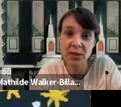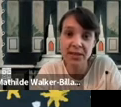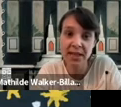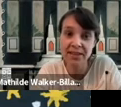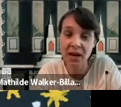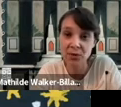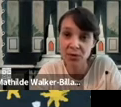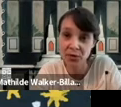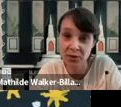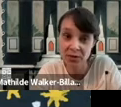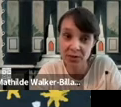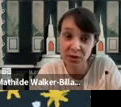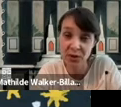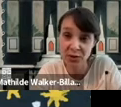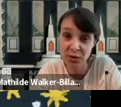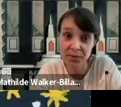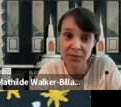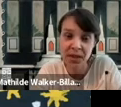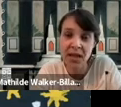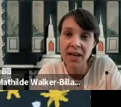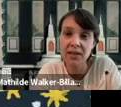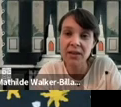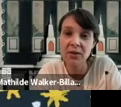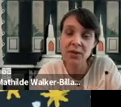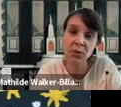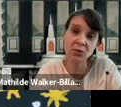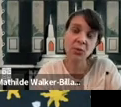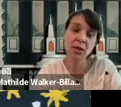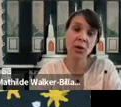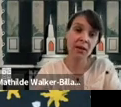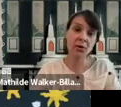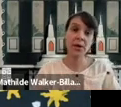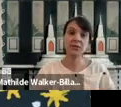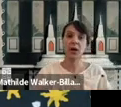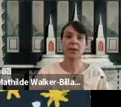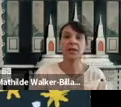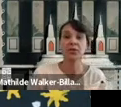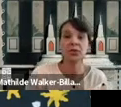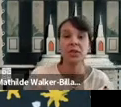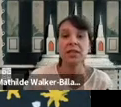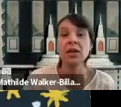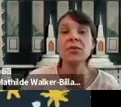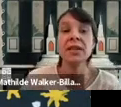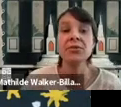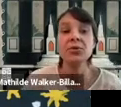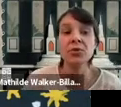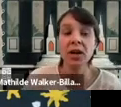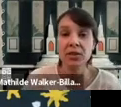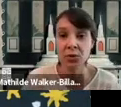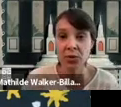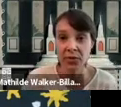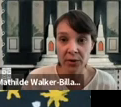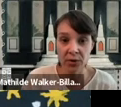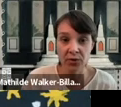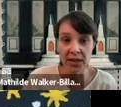The Inside Out Conundrum, and in which we will reevaluate the American understanding of self-taught